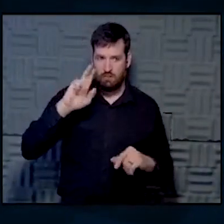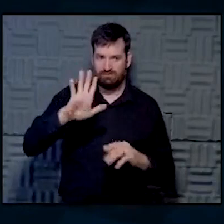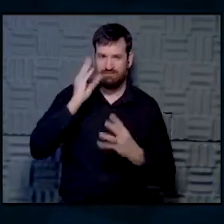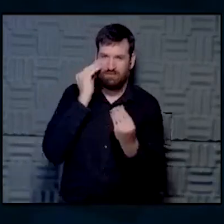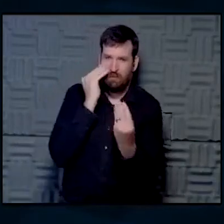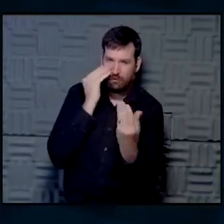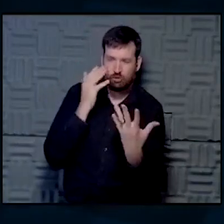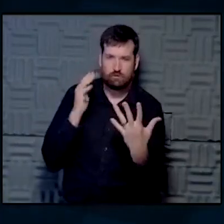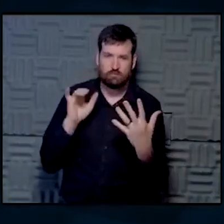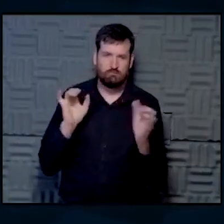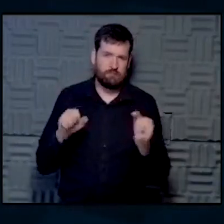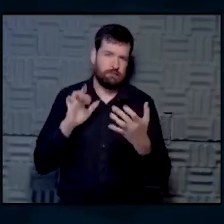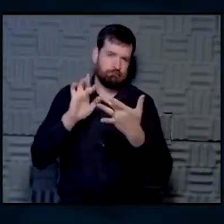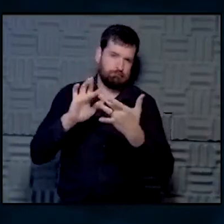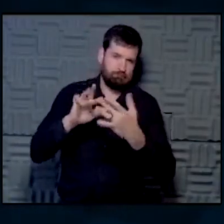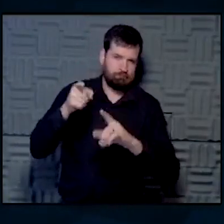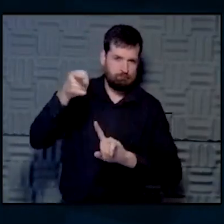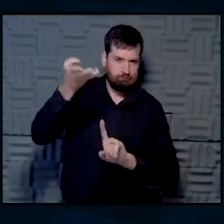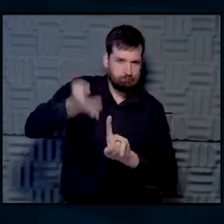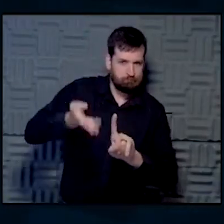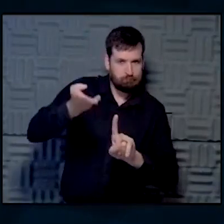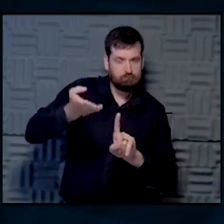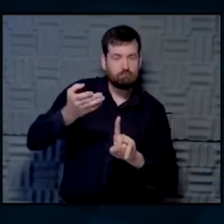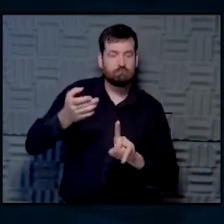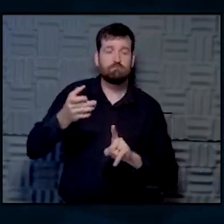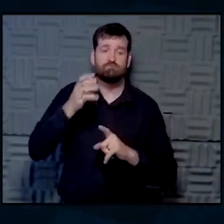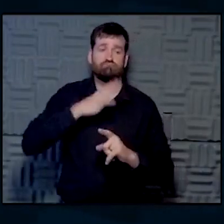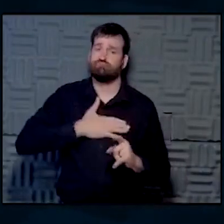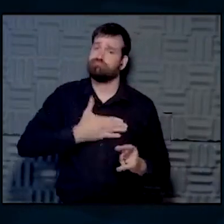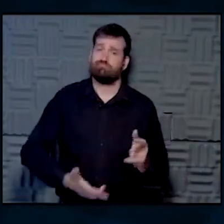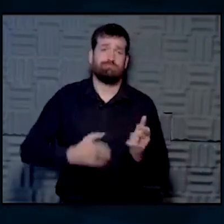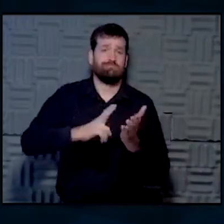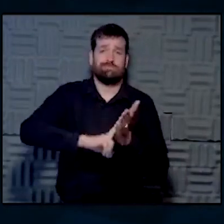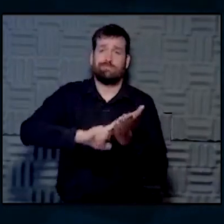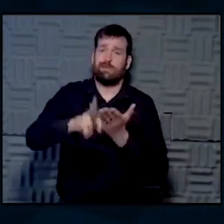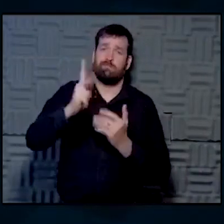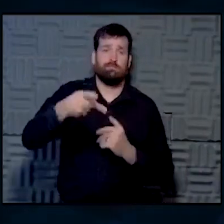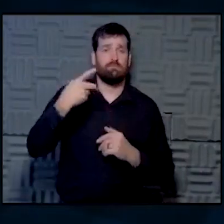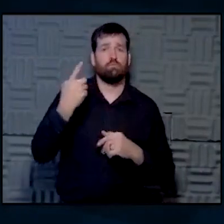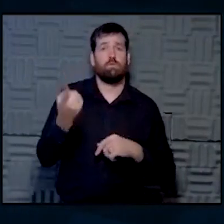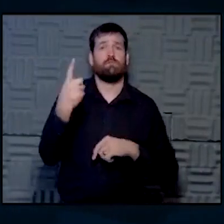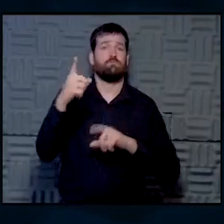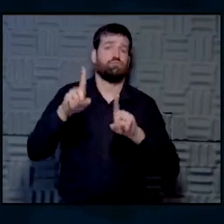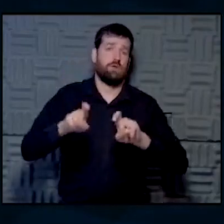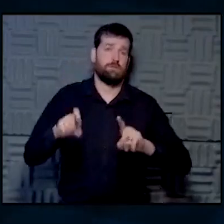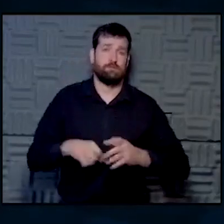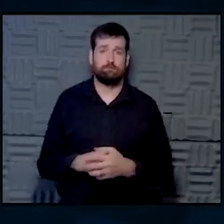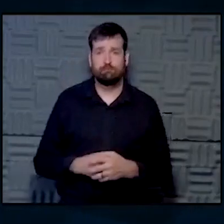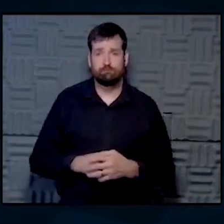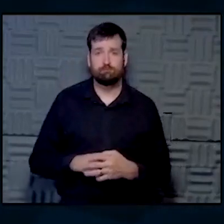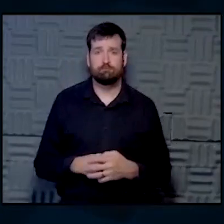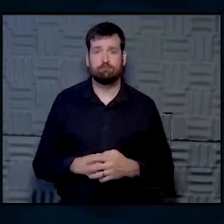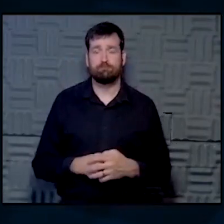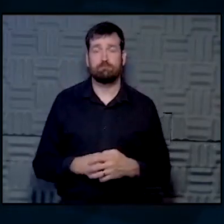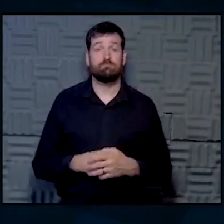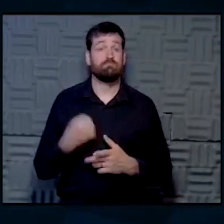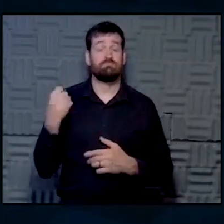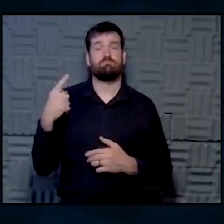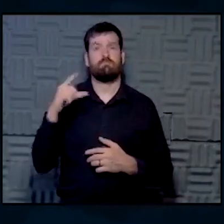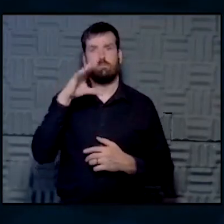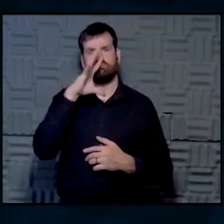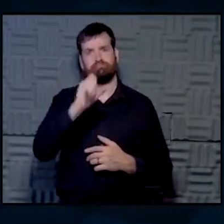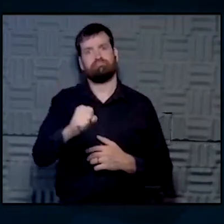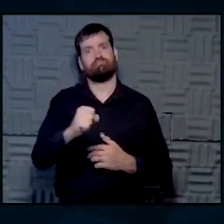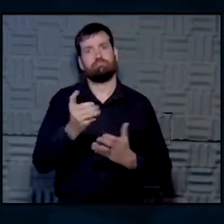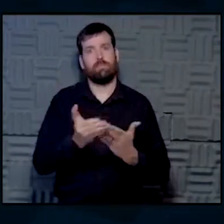588-3851. Reach out to her, and we'll be happy to enroll you in one of our trials. I think the fascinating